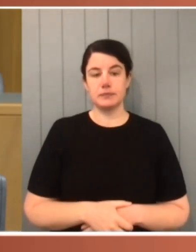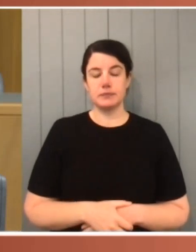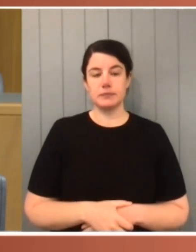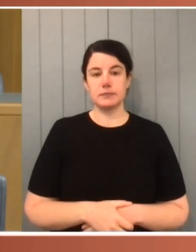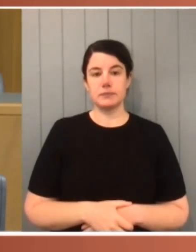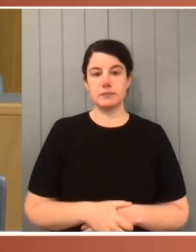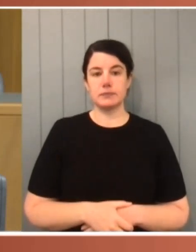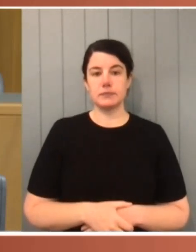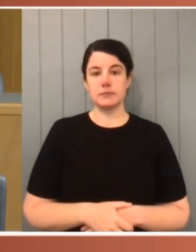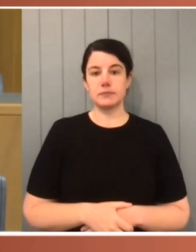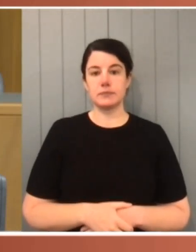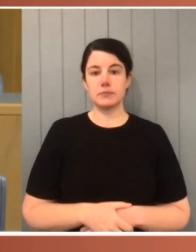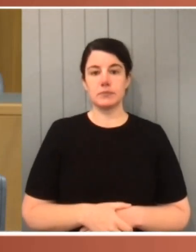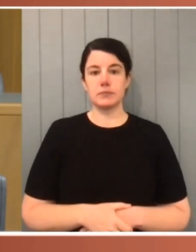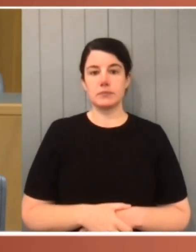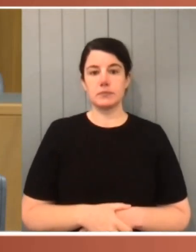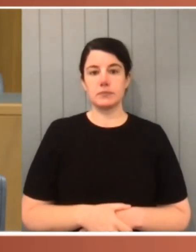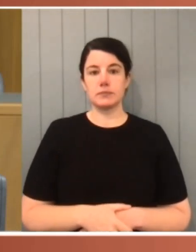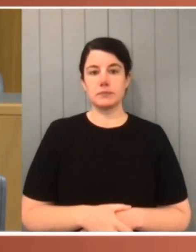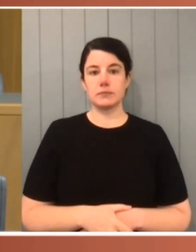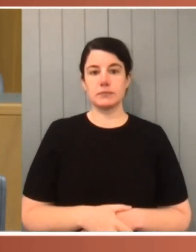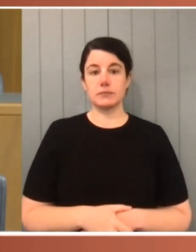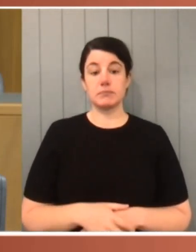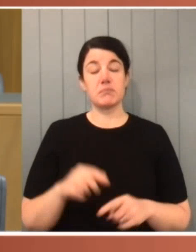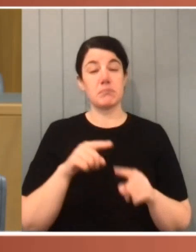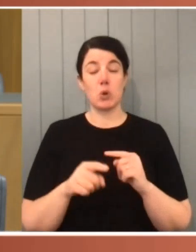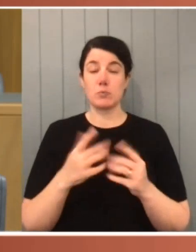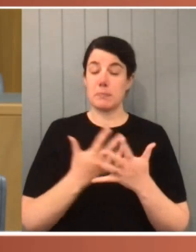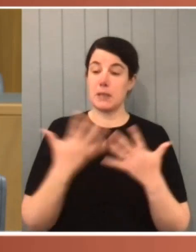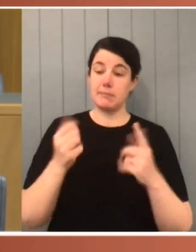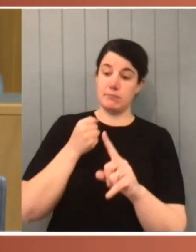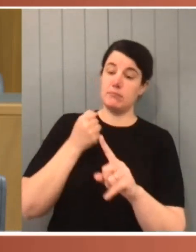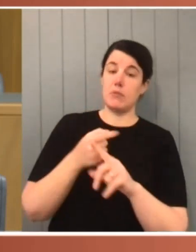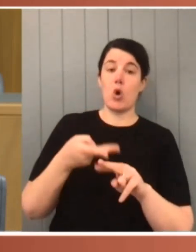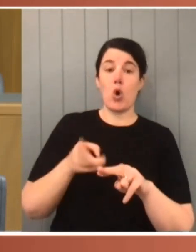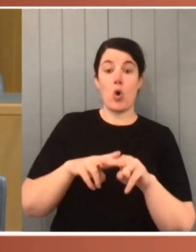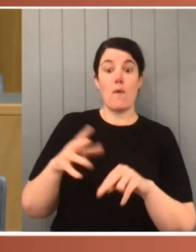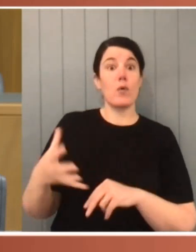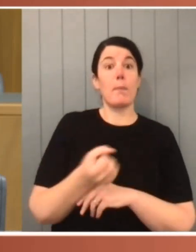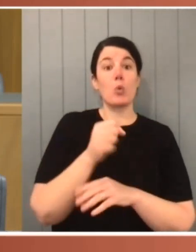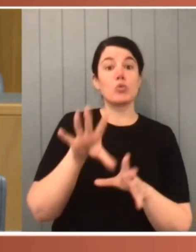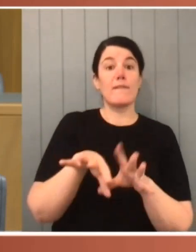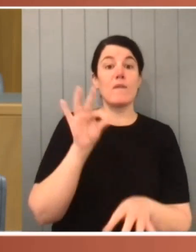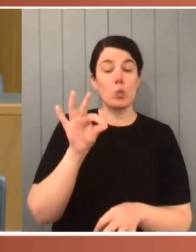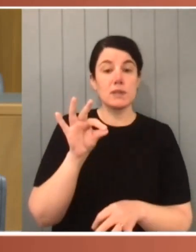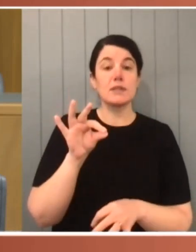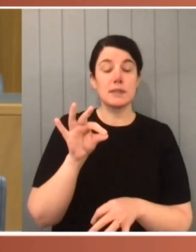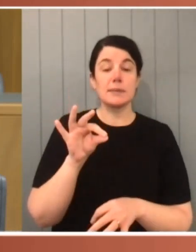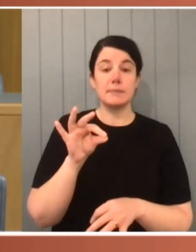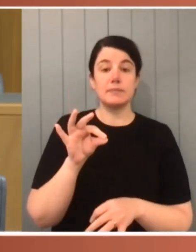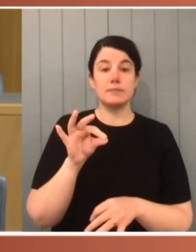Perhaps the most singular aspect of the nation's experience of compulsory voting, however, is how